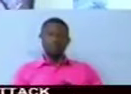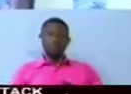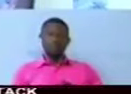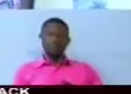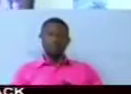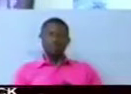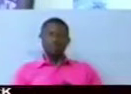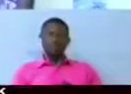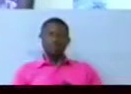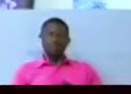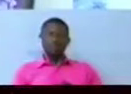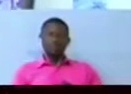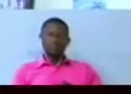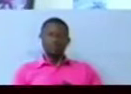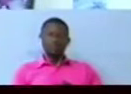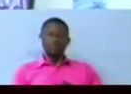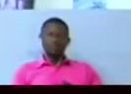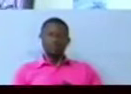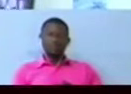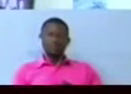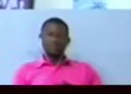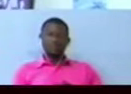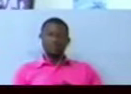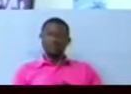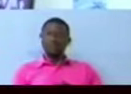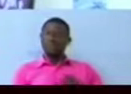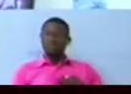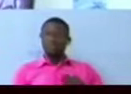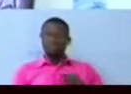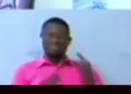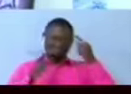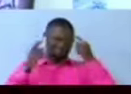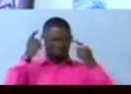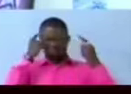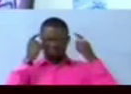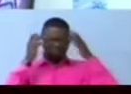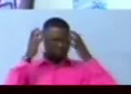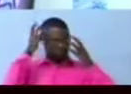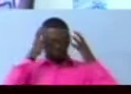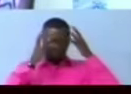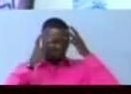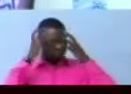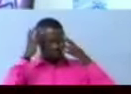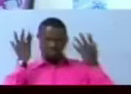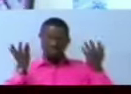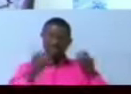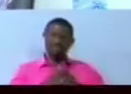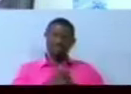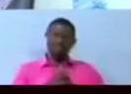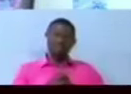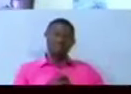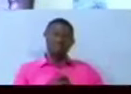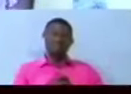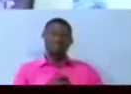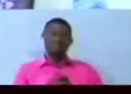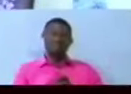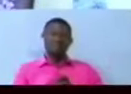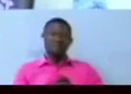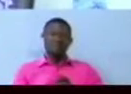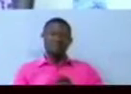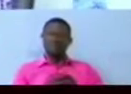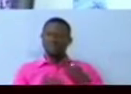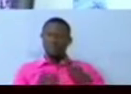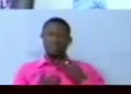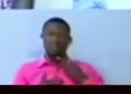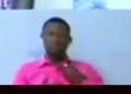ken xamul he was just fever she was traumatized with this bu ma mona oy ne amon na ci pressure dal which I know that